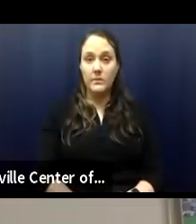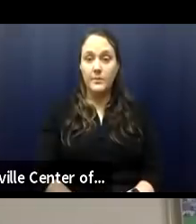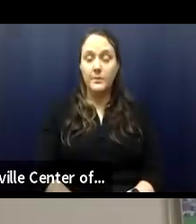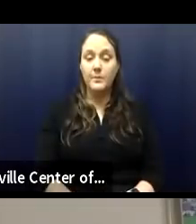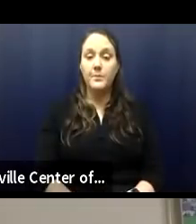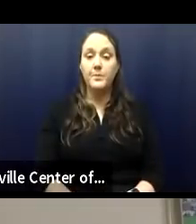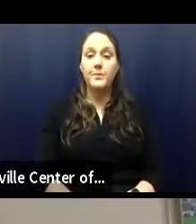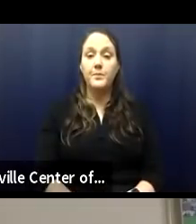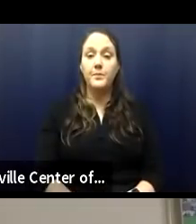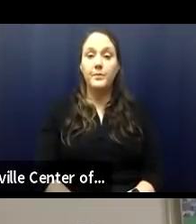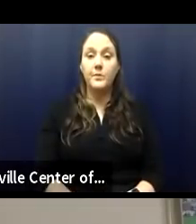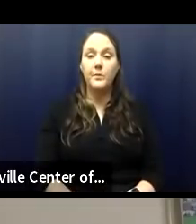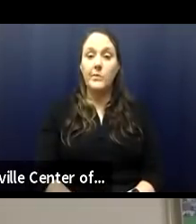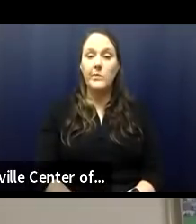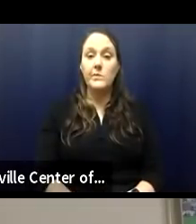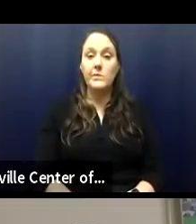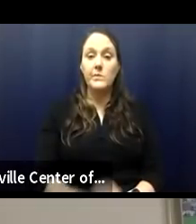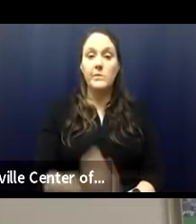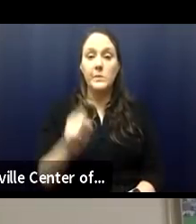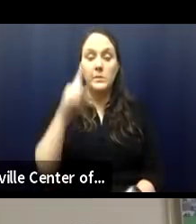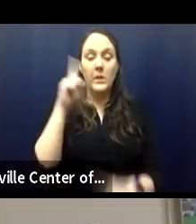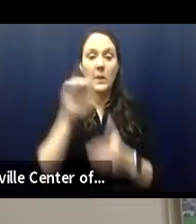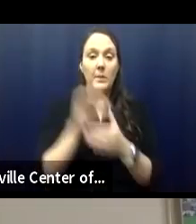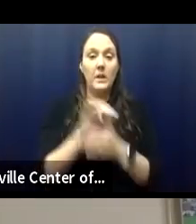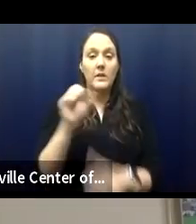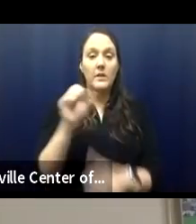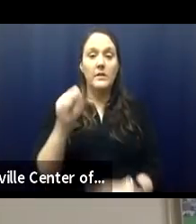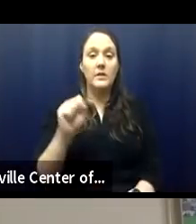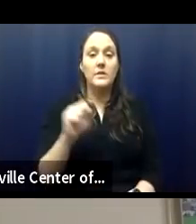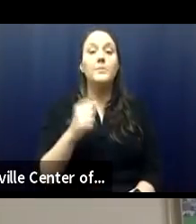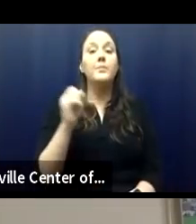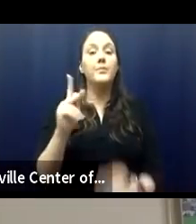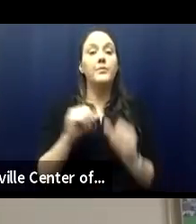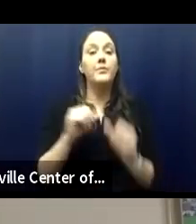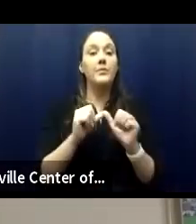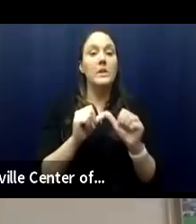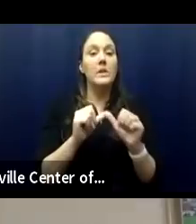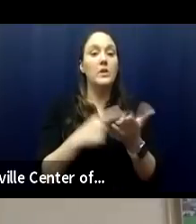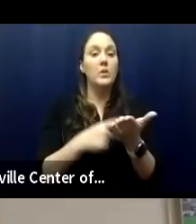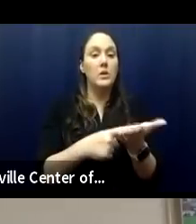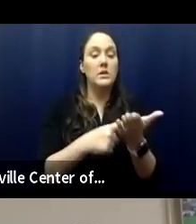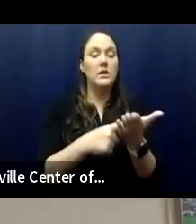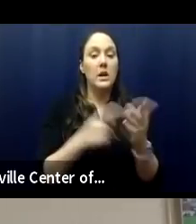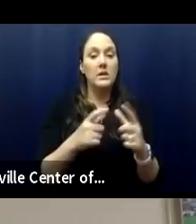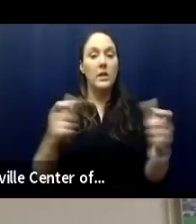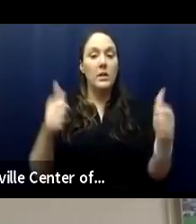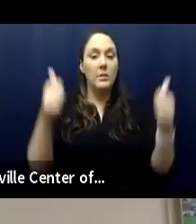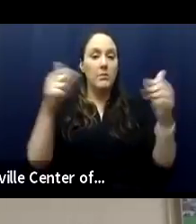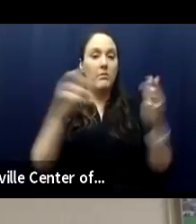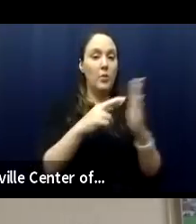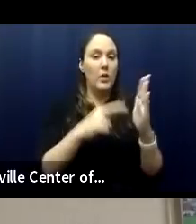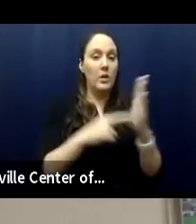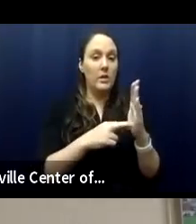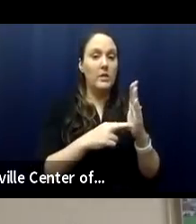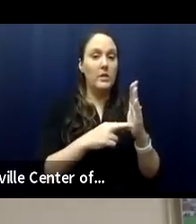I believe so. Okay, so let's continue to discuss the larger regulation, which would be